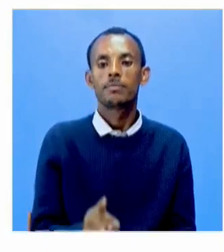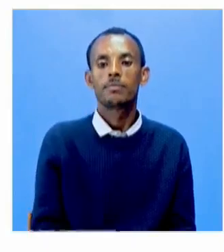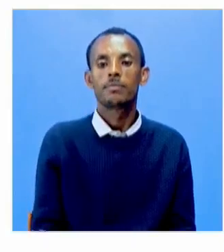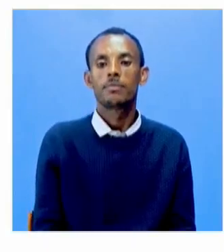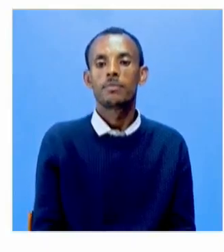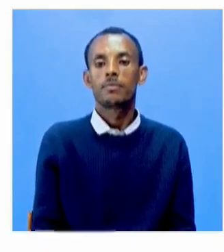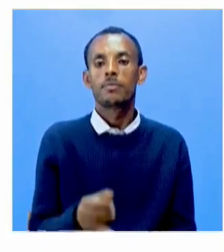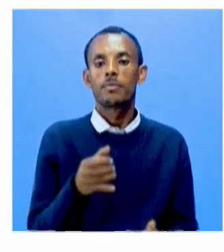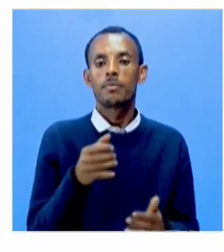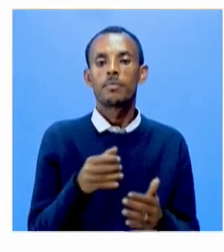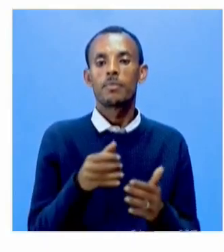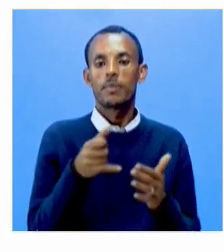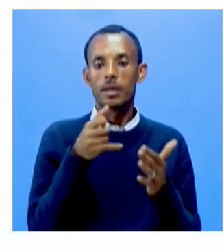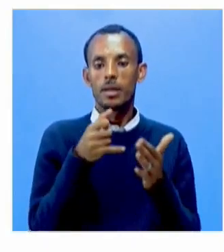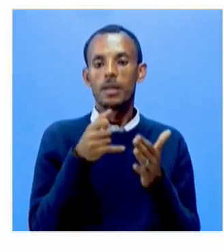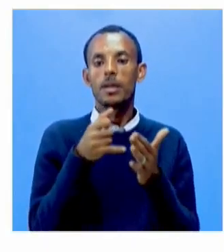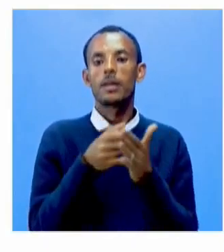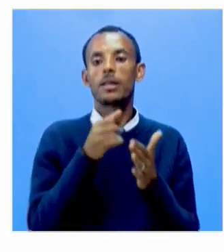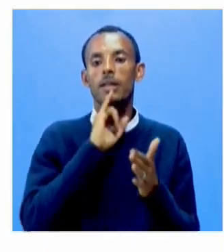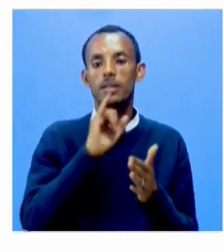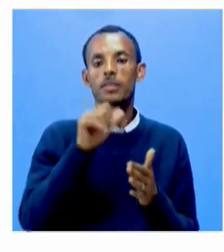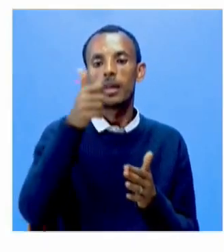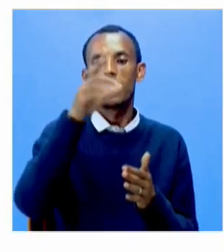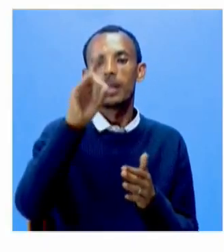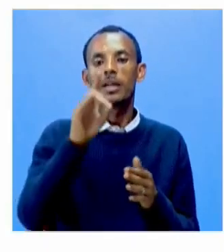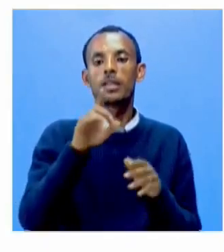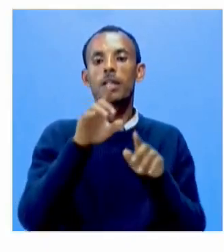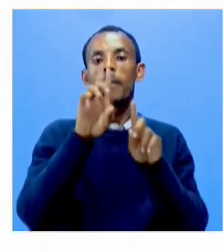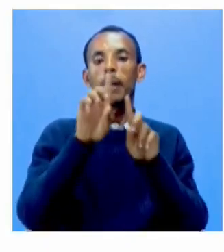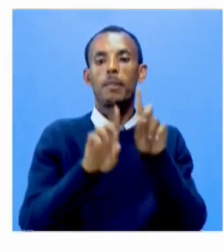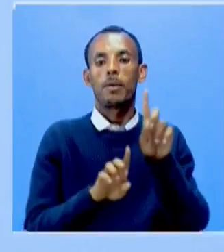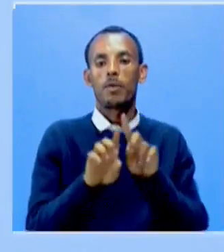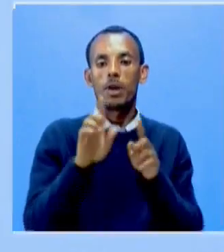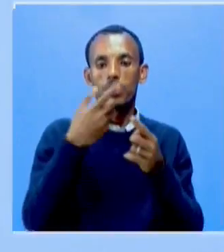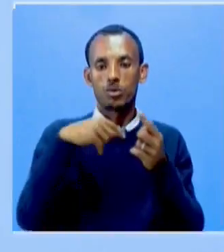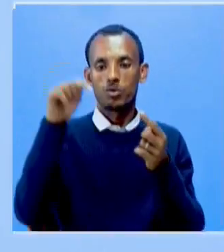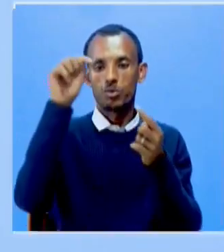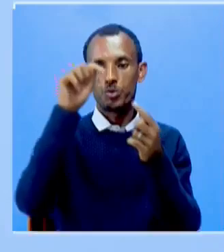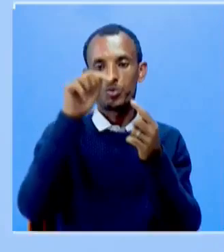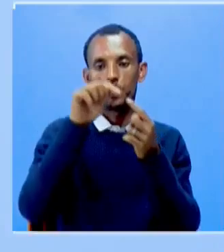This AD is perpendicular to